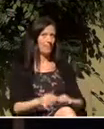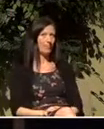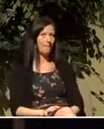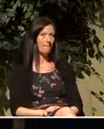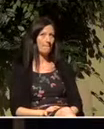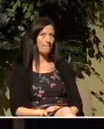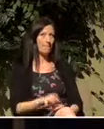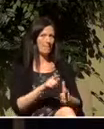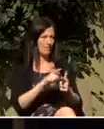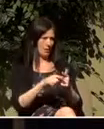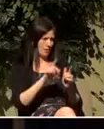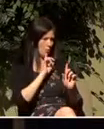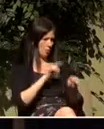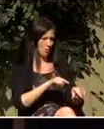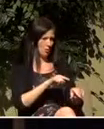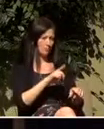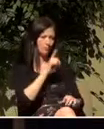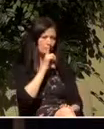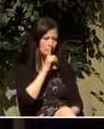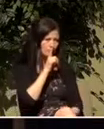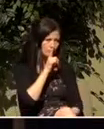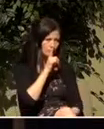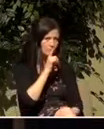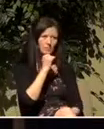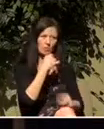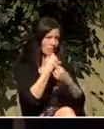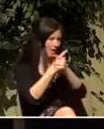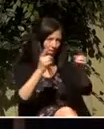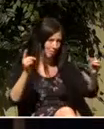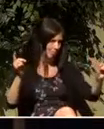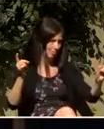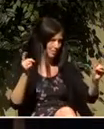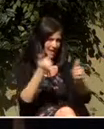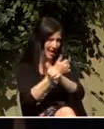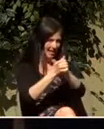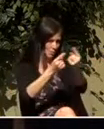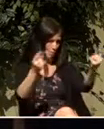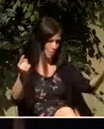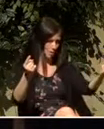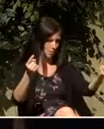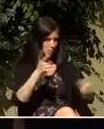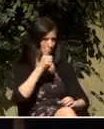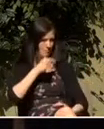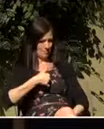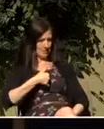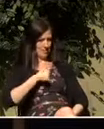he ordered his disciples not to tell anyone that he was the Messiah.